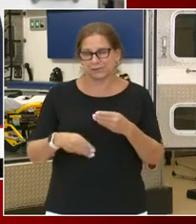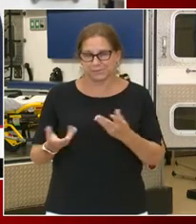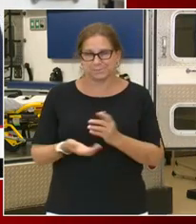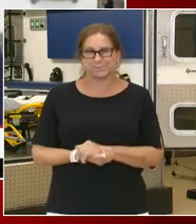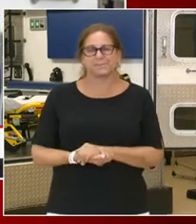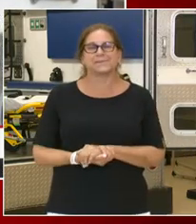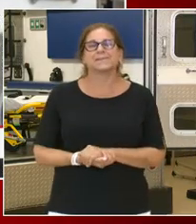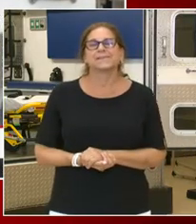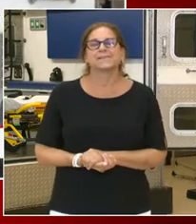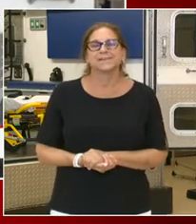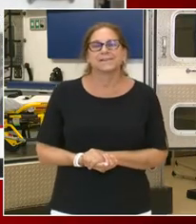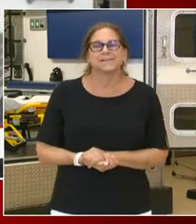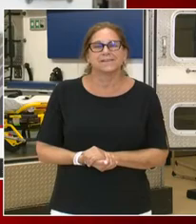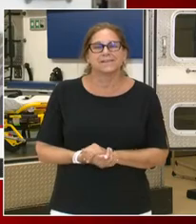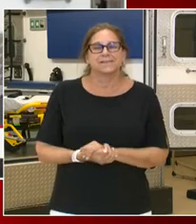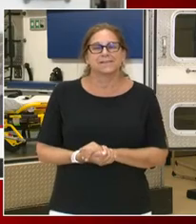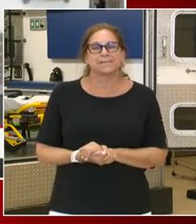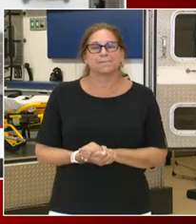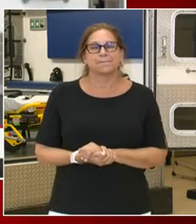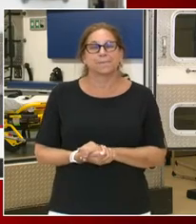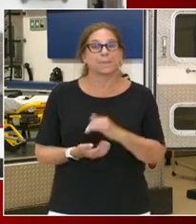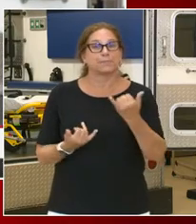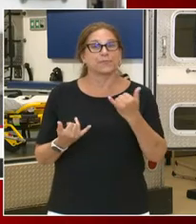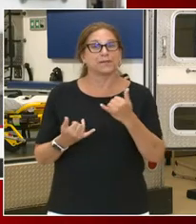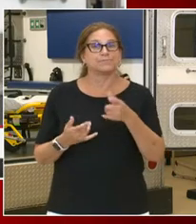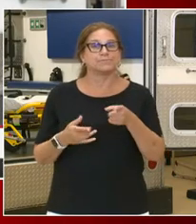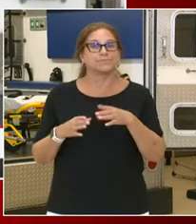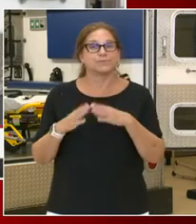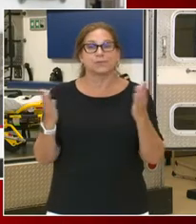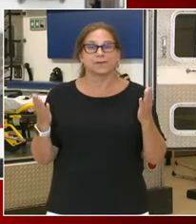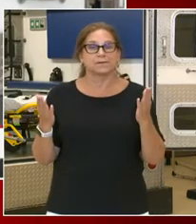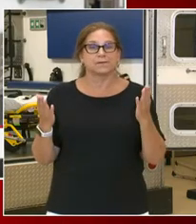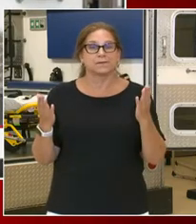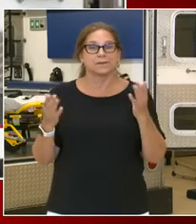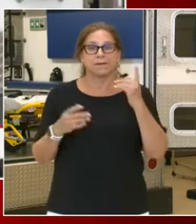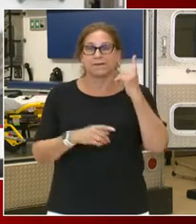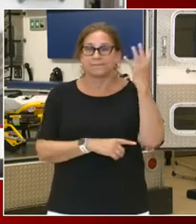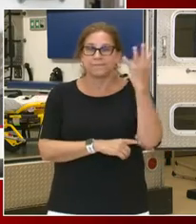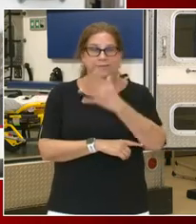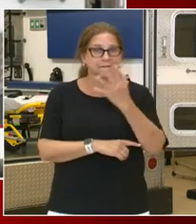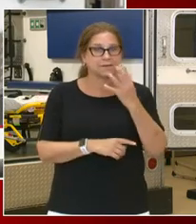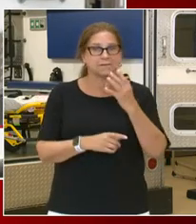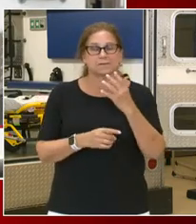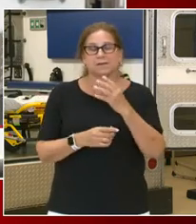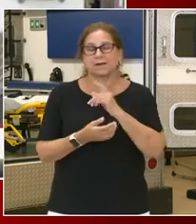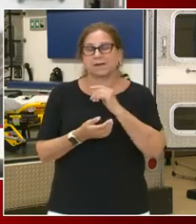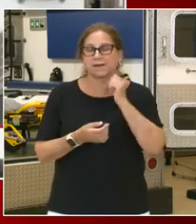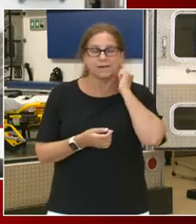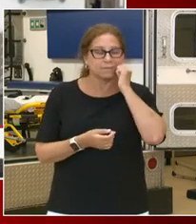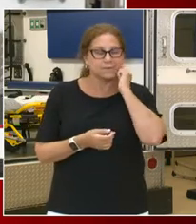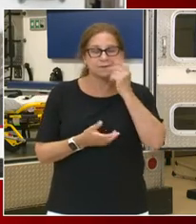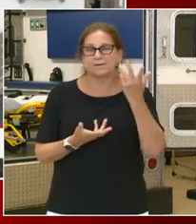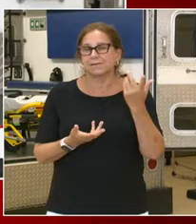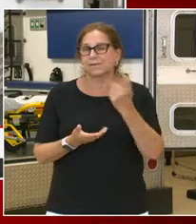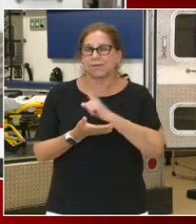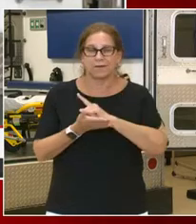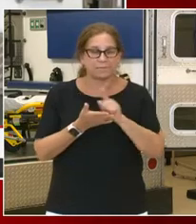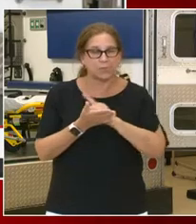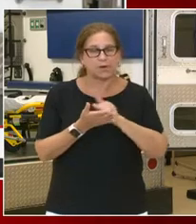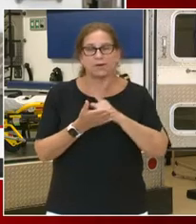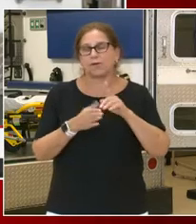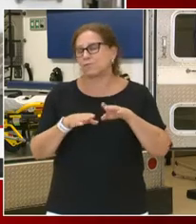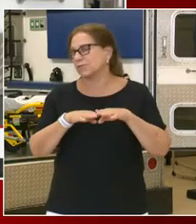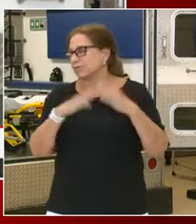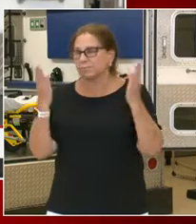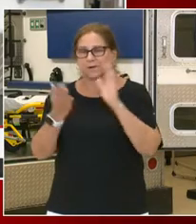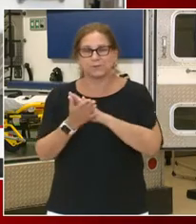fall, 5 days a week, for all students and teachers, and I want to hear an applause for that because we are all excited to get back to